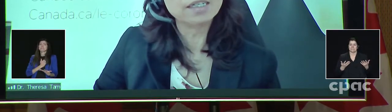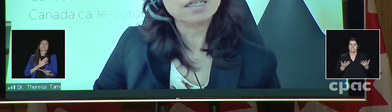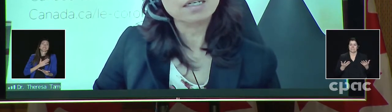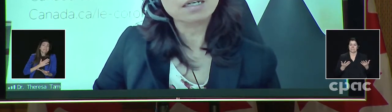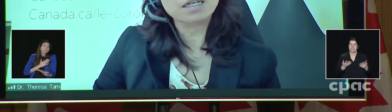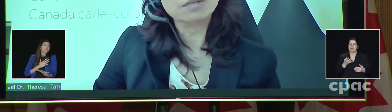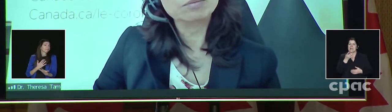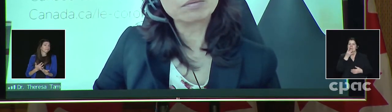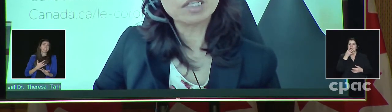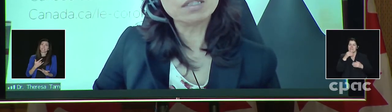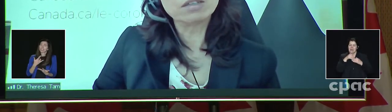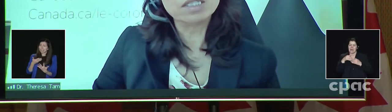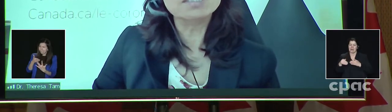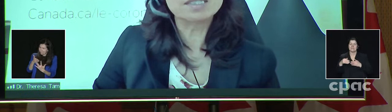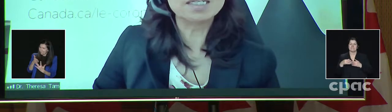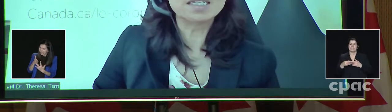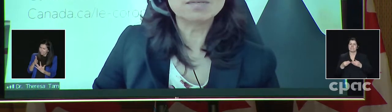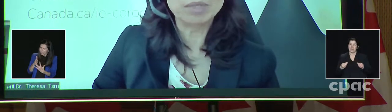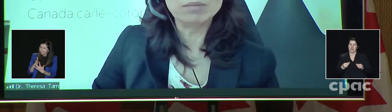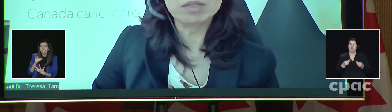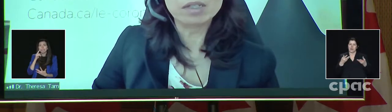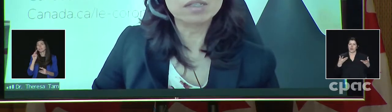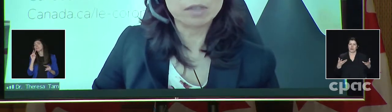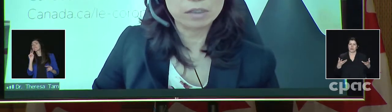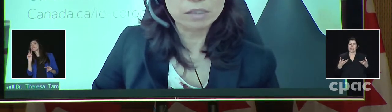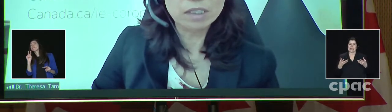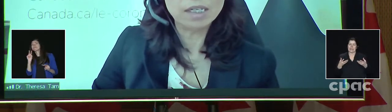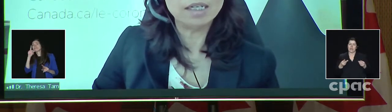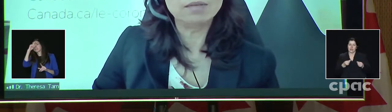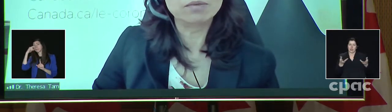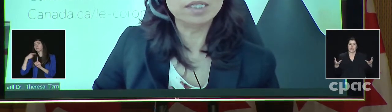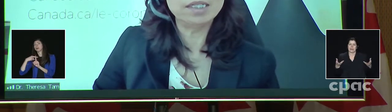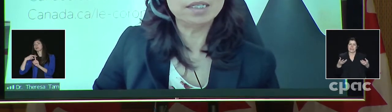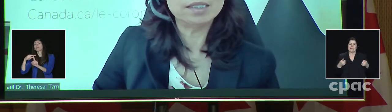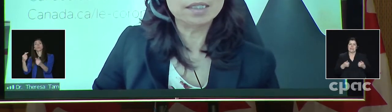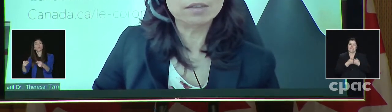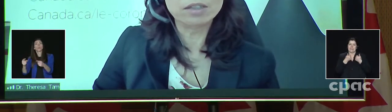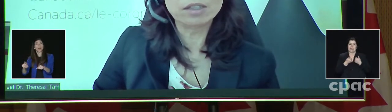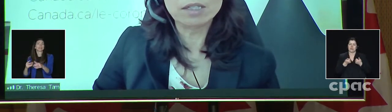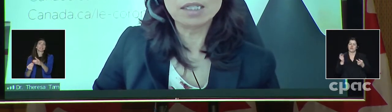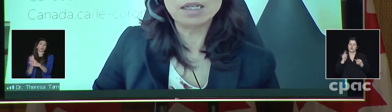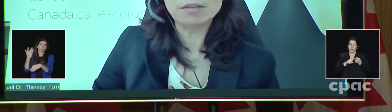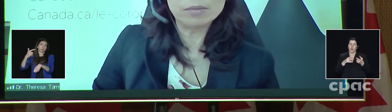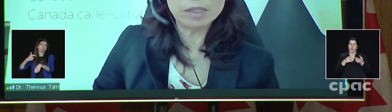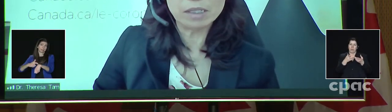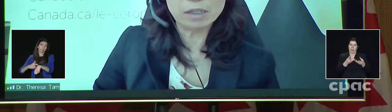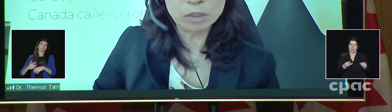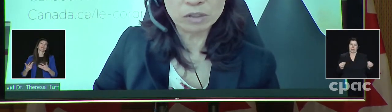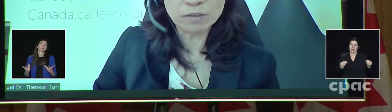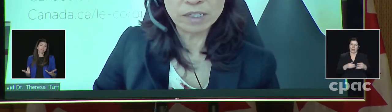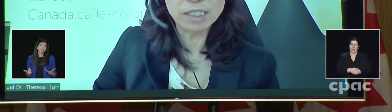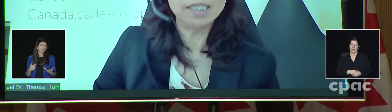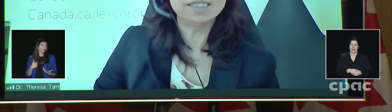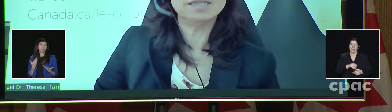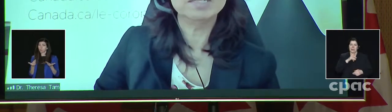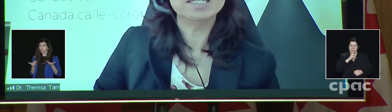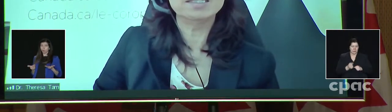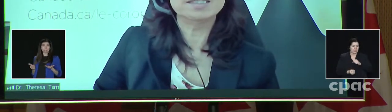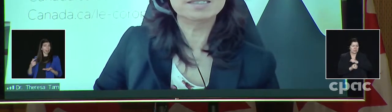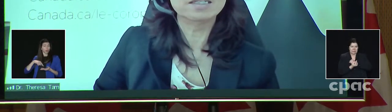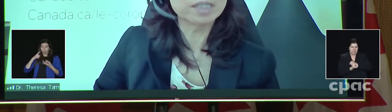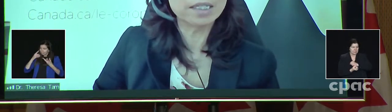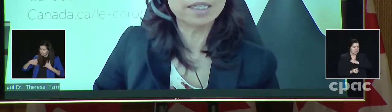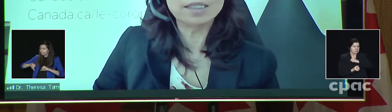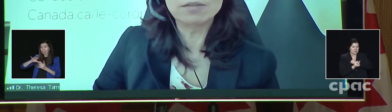like. So this is another bump on the road, and we still don't know enough about the Omicron variant, except that